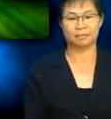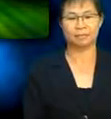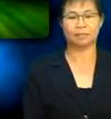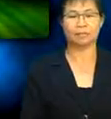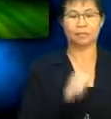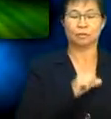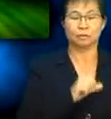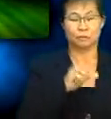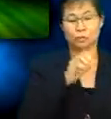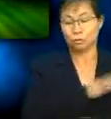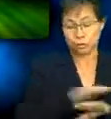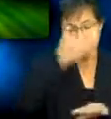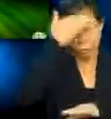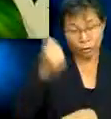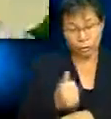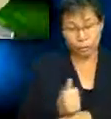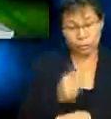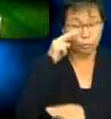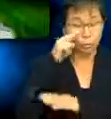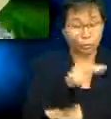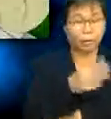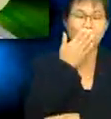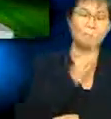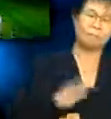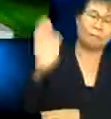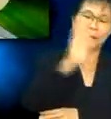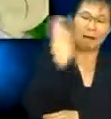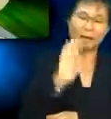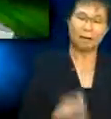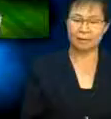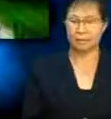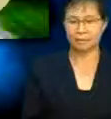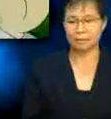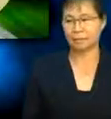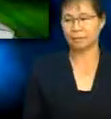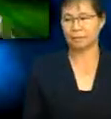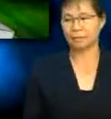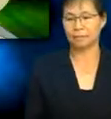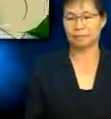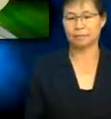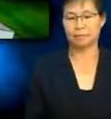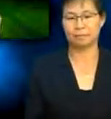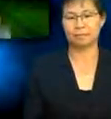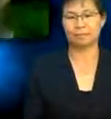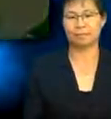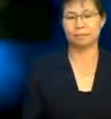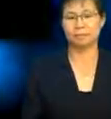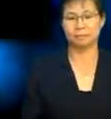So don't forget to tune in. Bye!